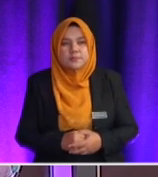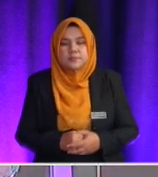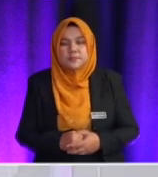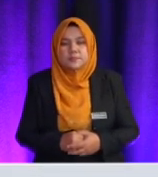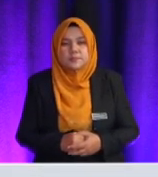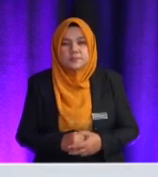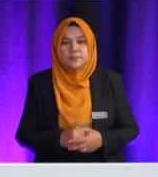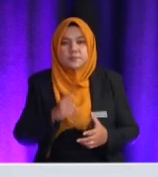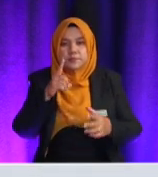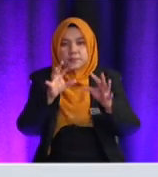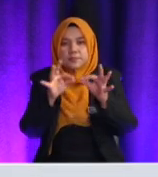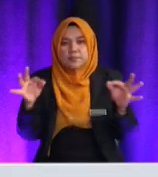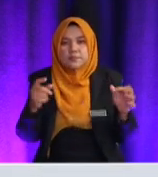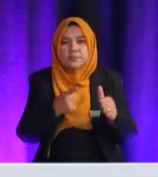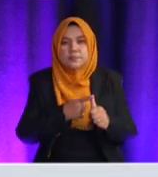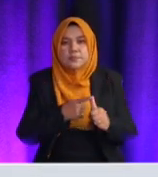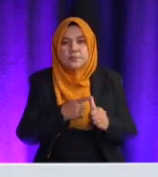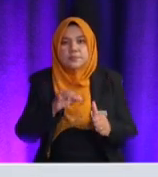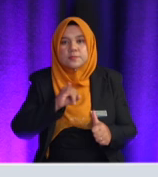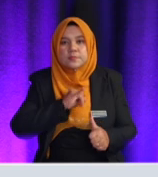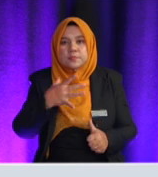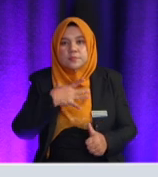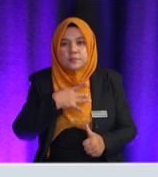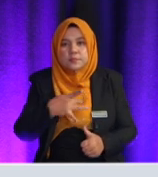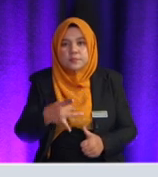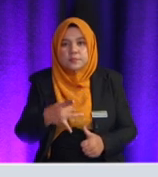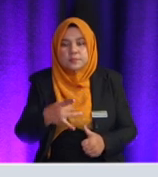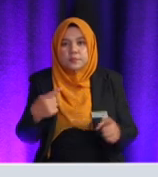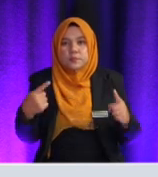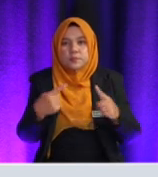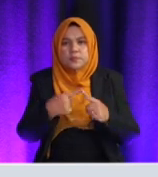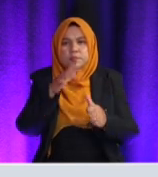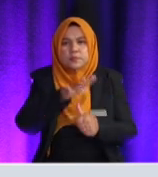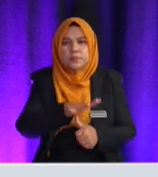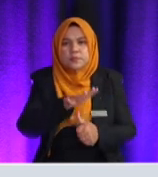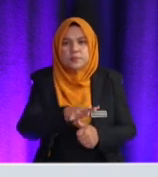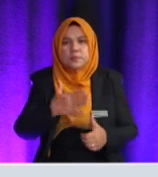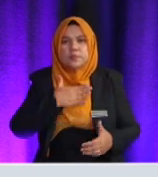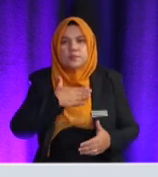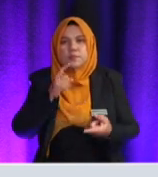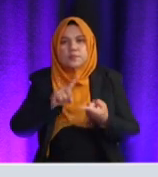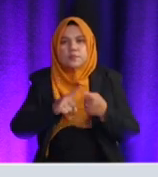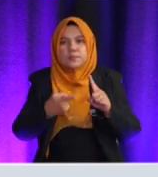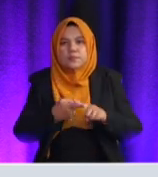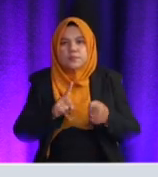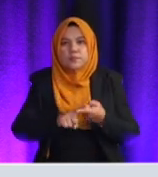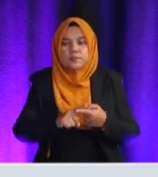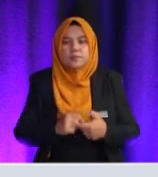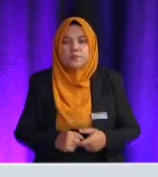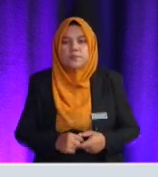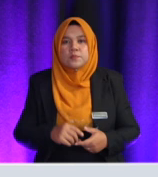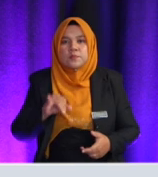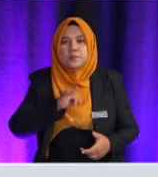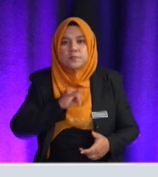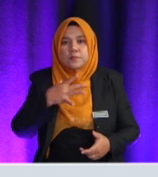first statement. Mm-hmm. I like to bully my friends. Oh. I like